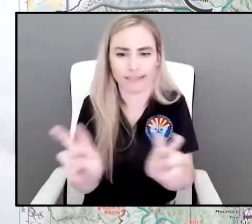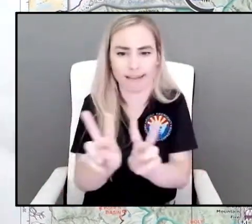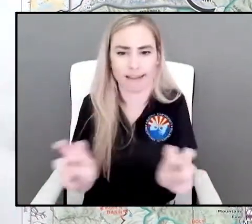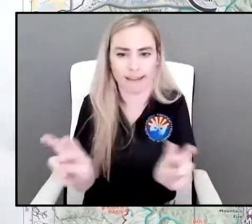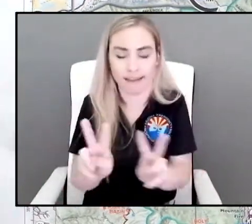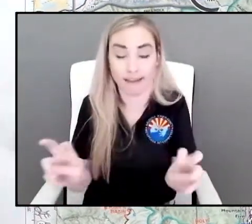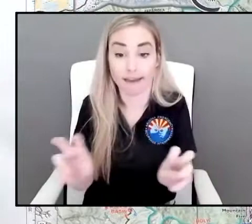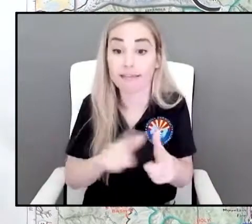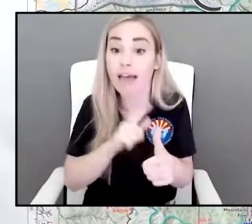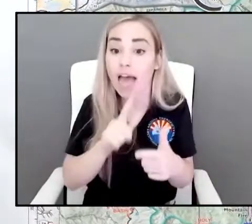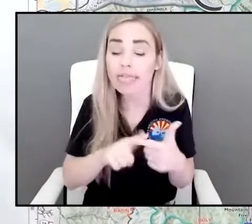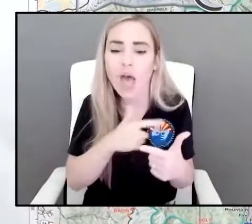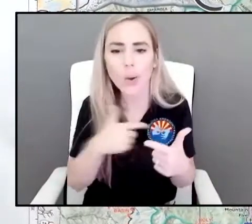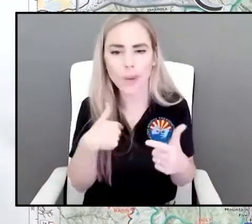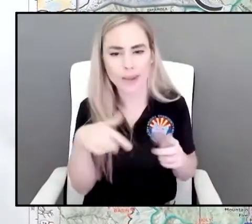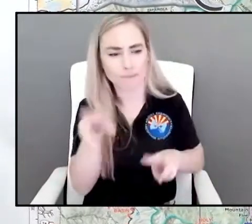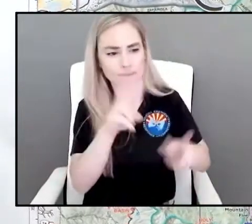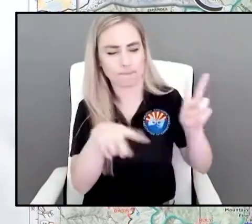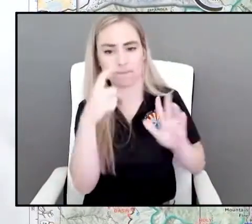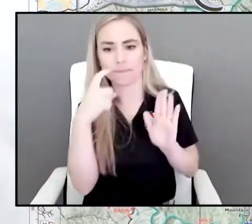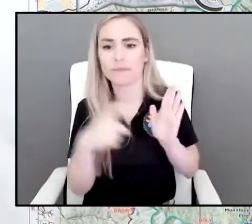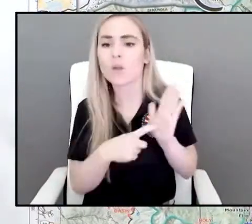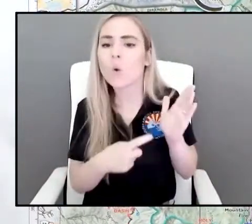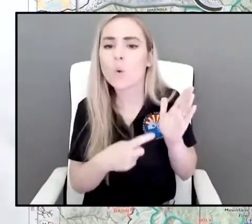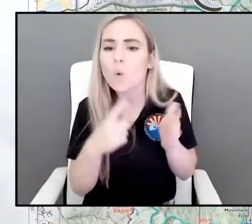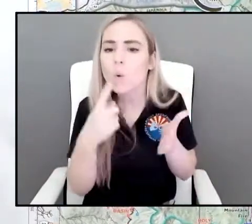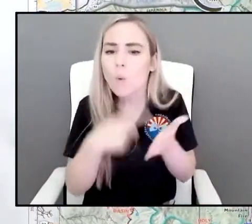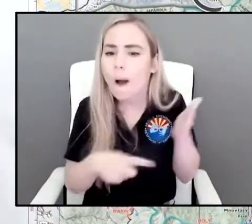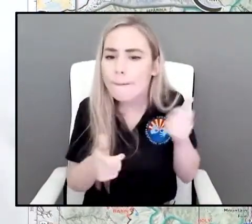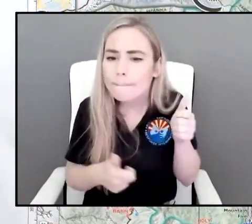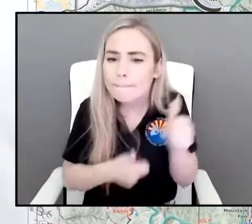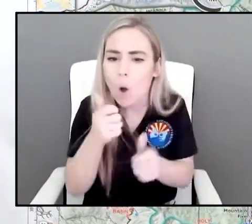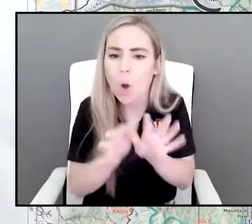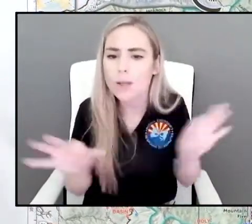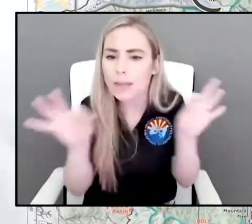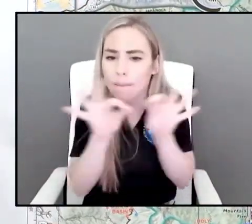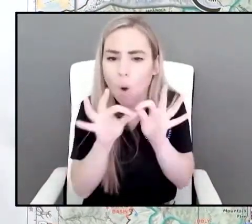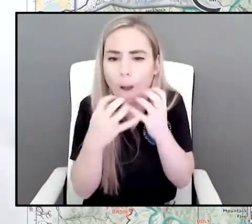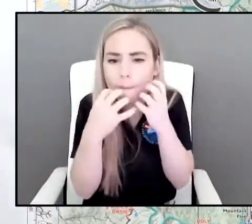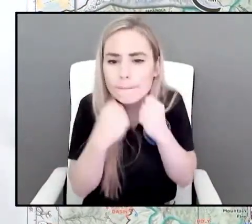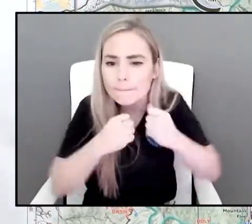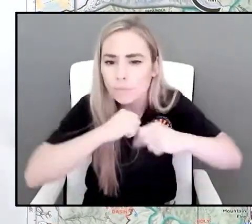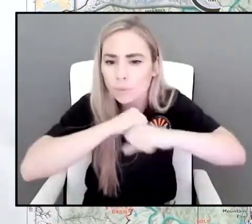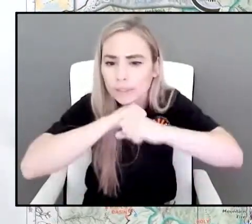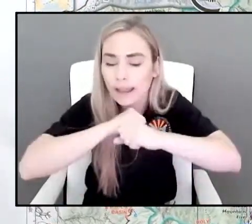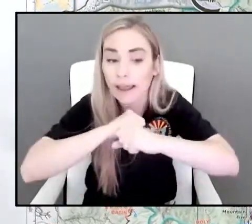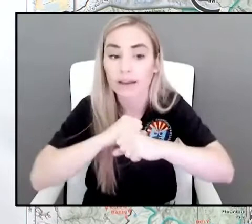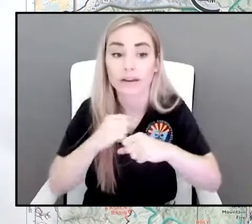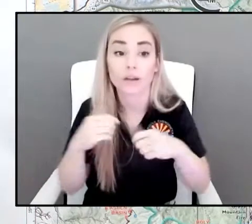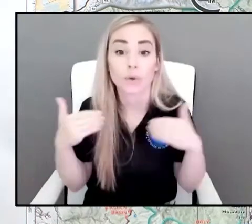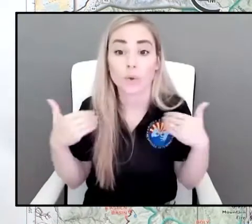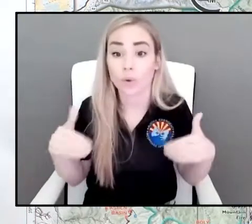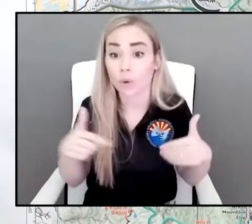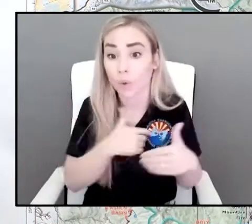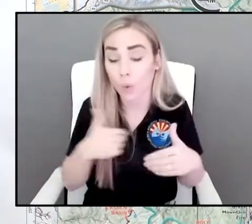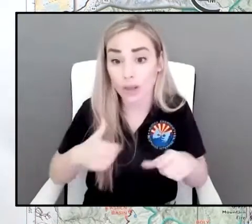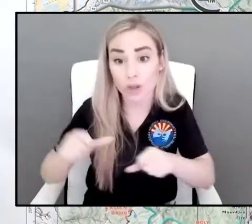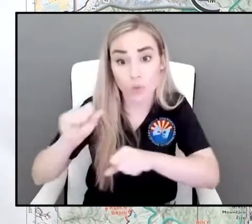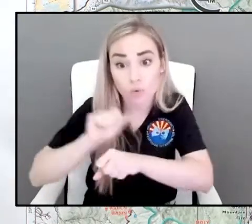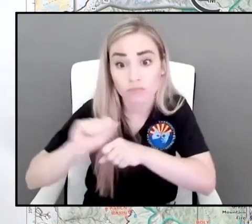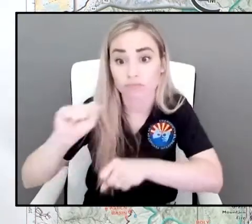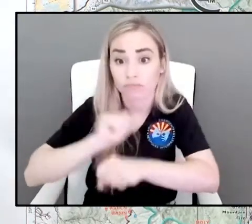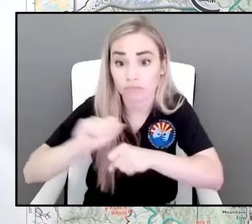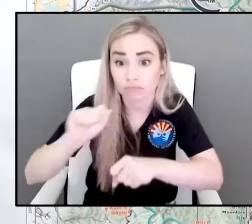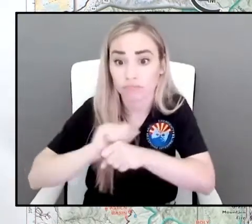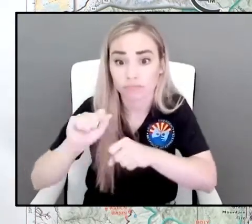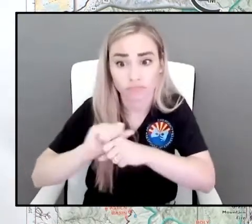critical values at risk that we need to get to work on. And I'll tell you, the BAER team has been working. We've been getting a